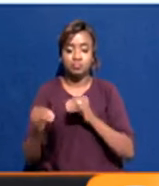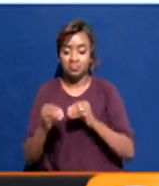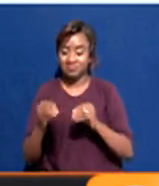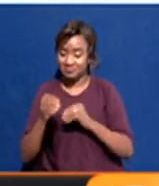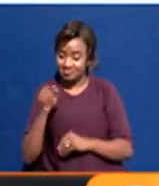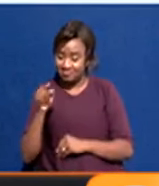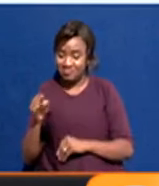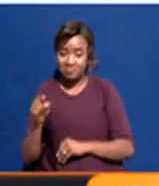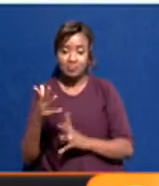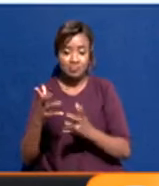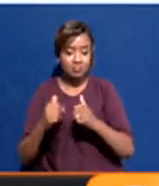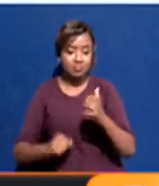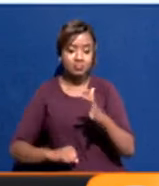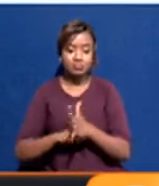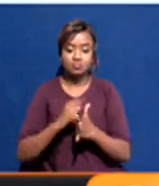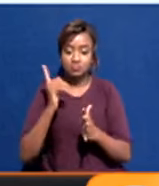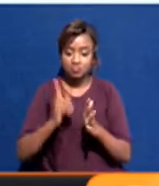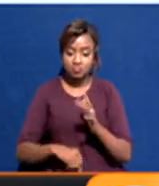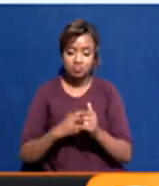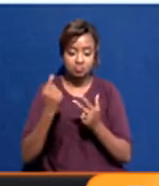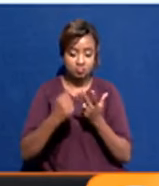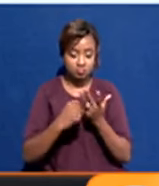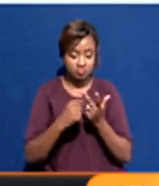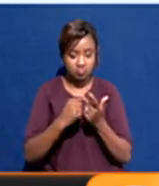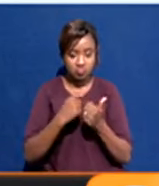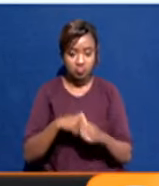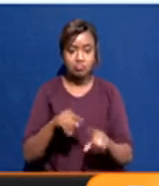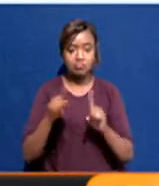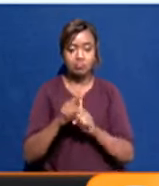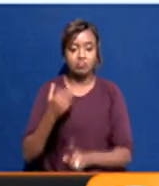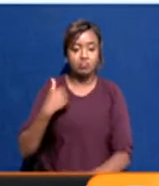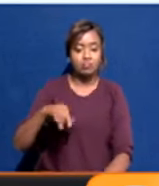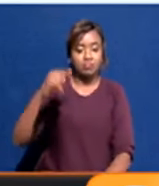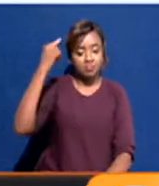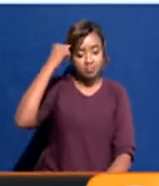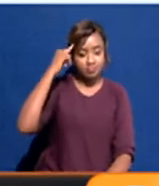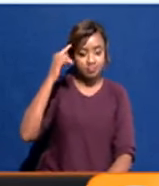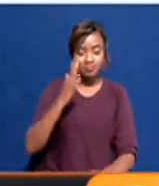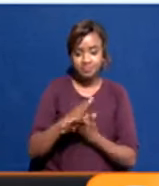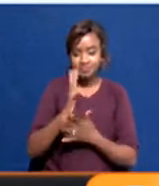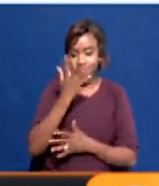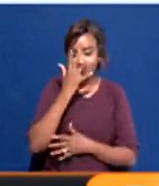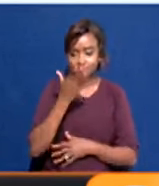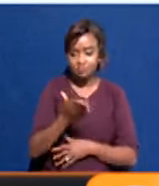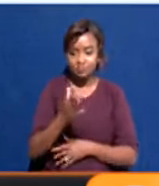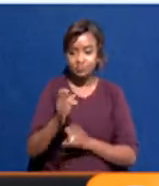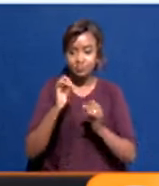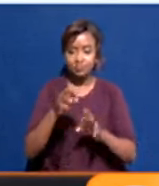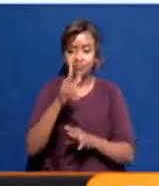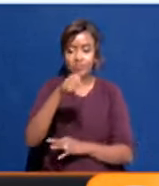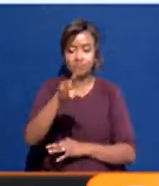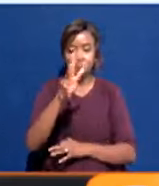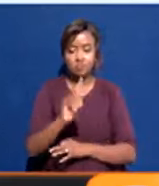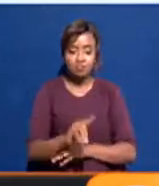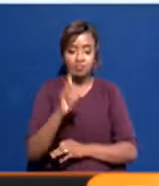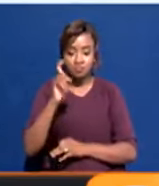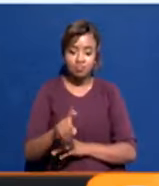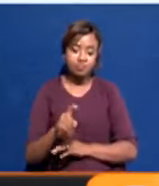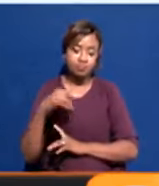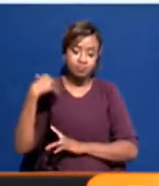support A, B, C, D. Because I think it's a bit shameful that persons with disability have